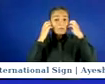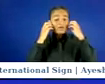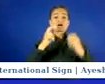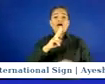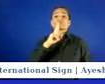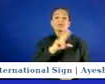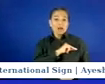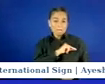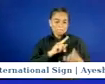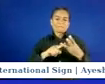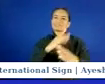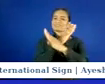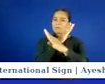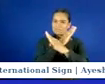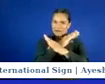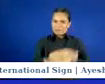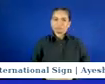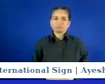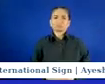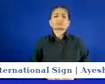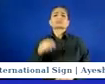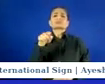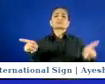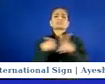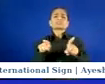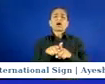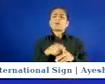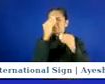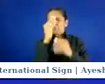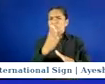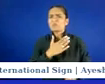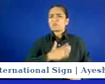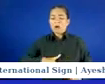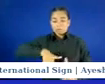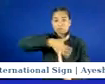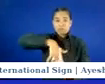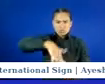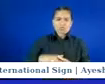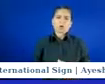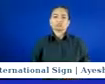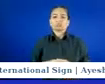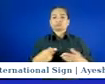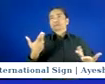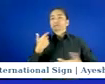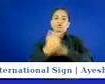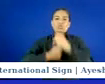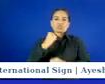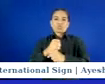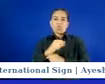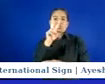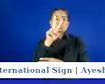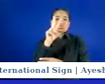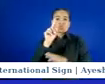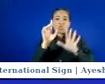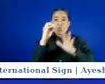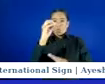As a way of a background, let me just say that in 2016, the International Labour Organization and Irish Aid launched